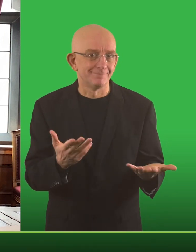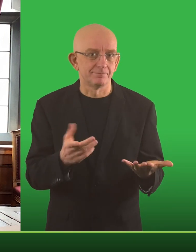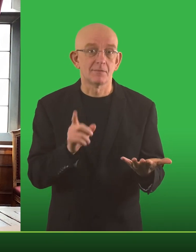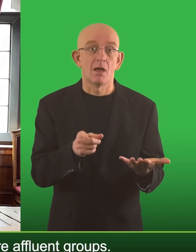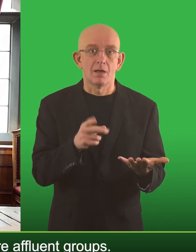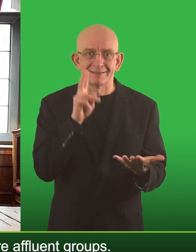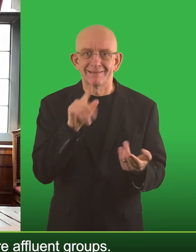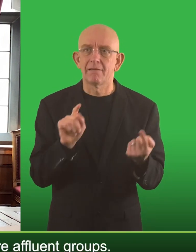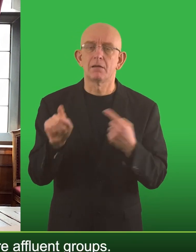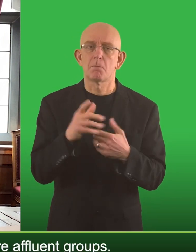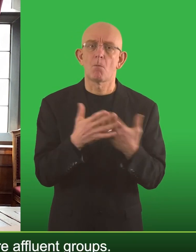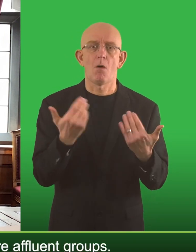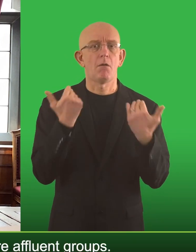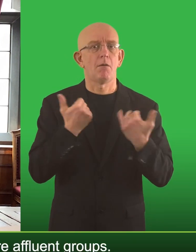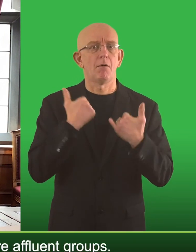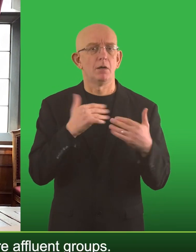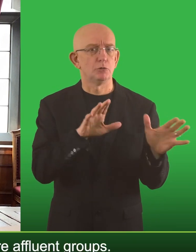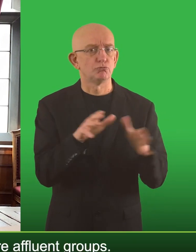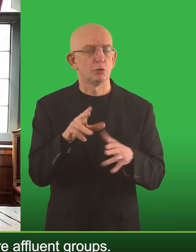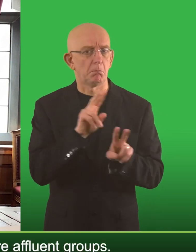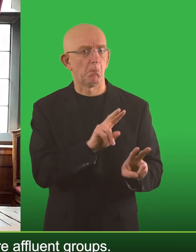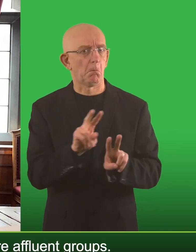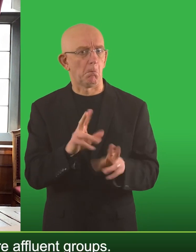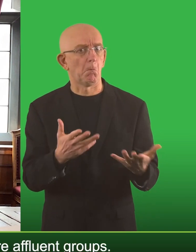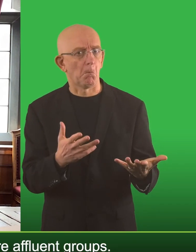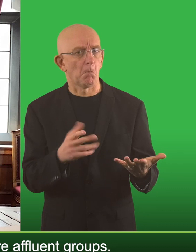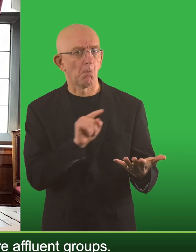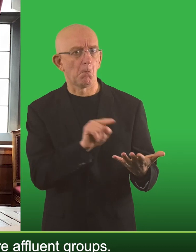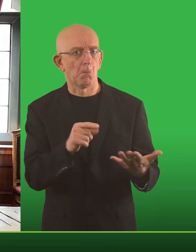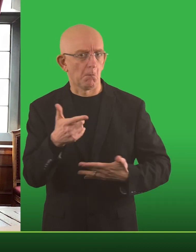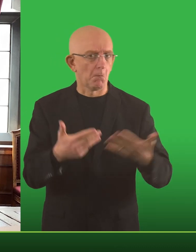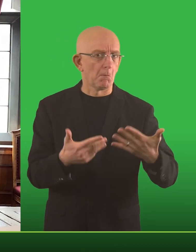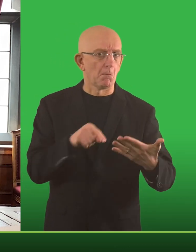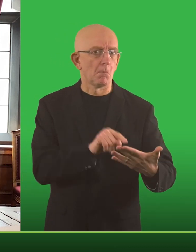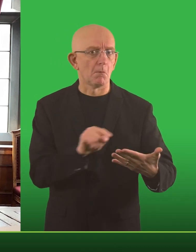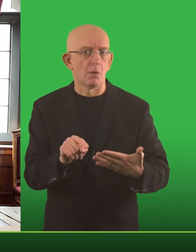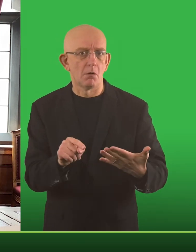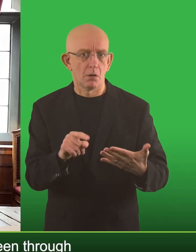guess. Appears to be happening in more affluent groups.